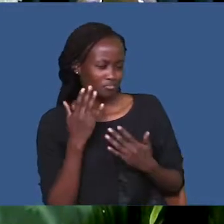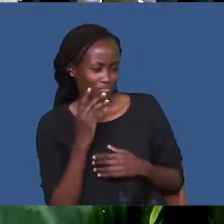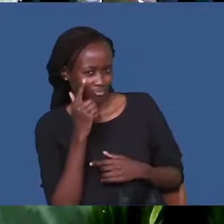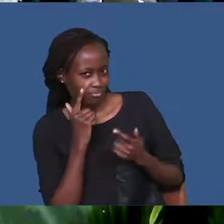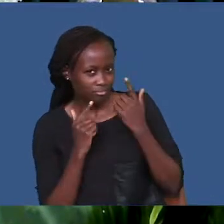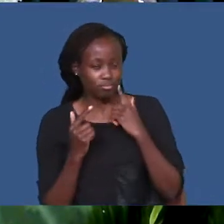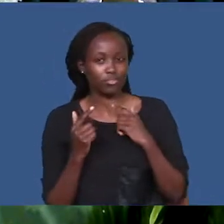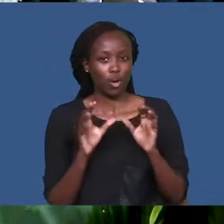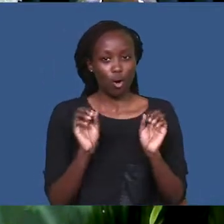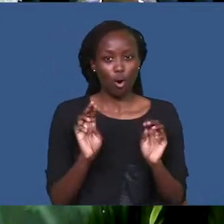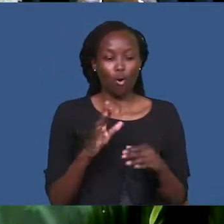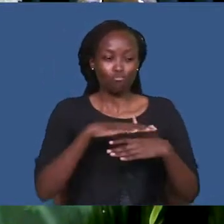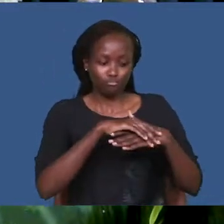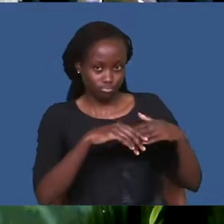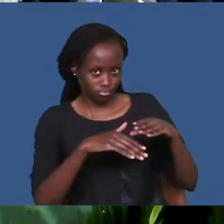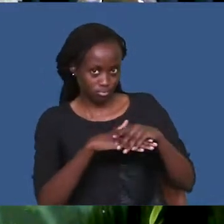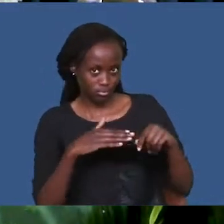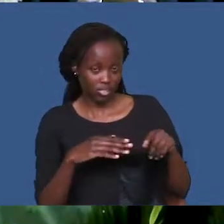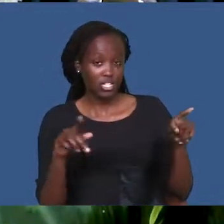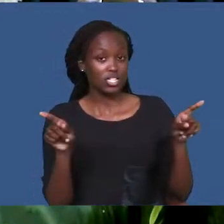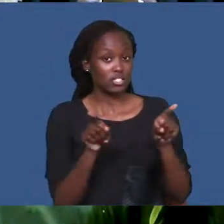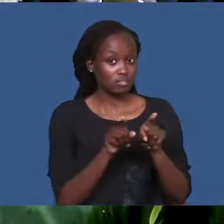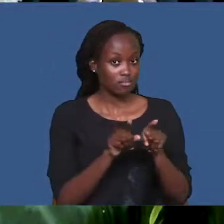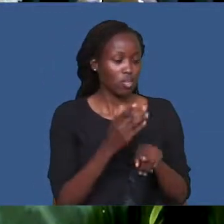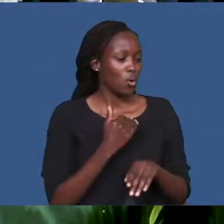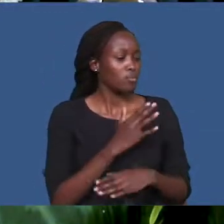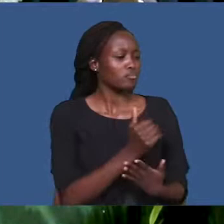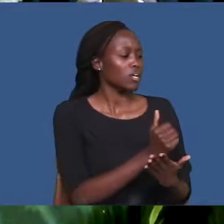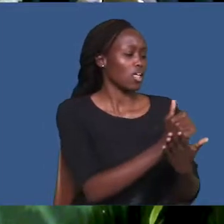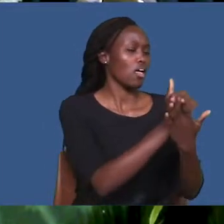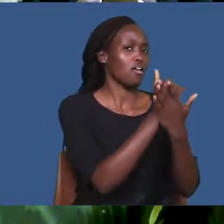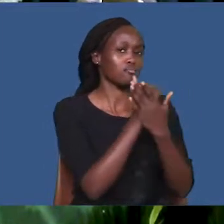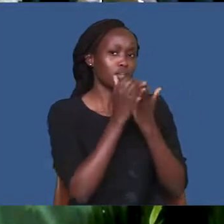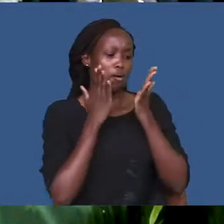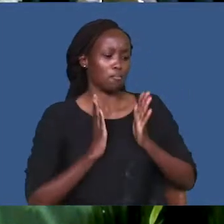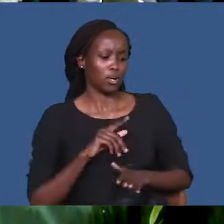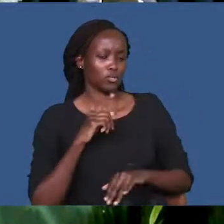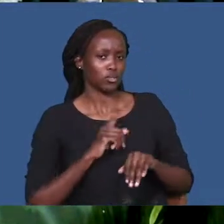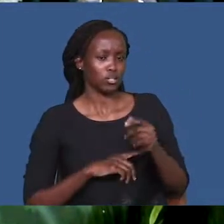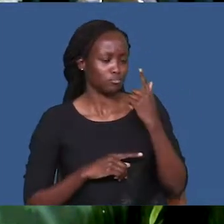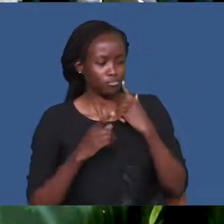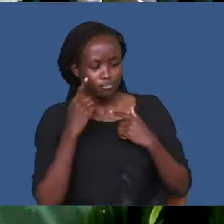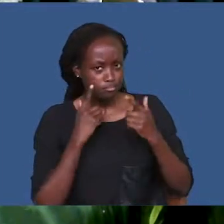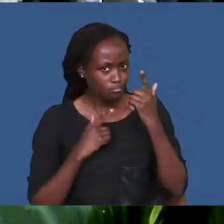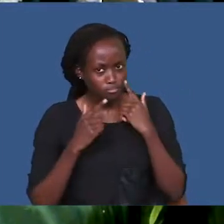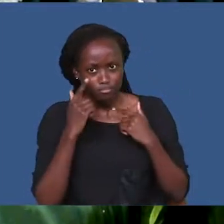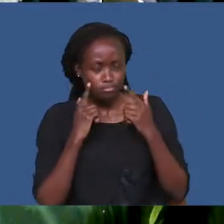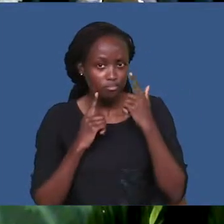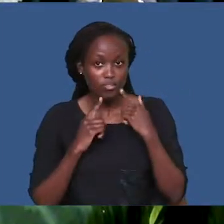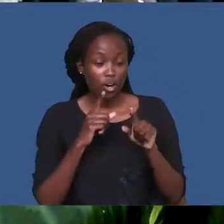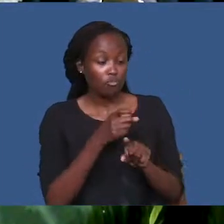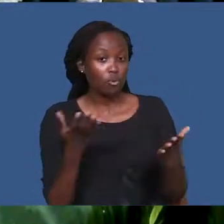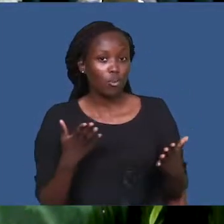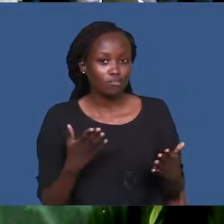shed the tears or to comfort them. That desire to reach out and comfort someone when they're crying comes